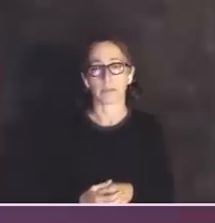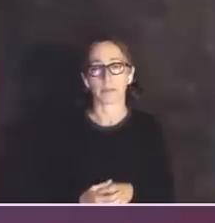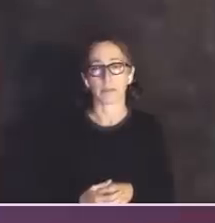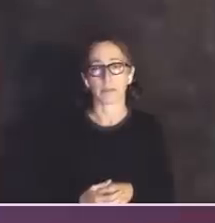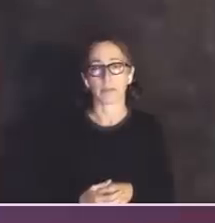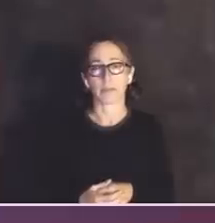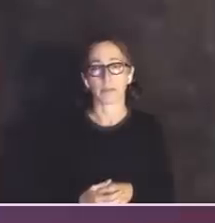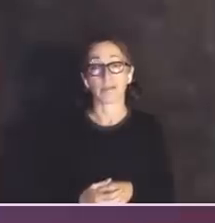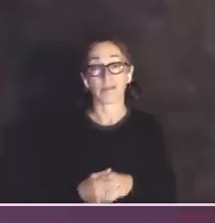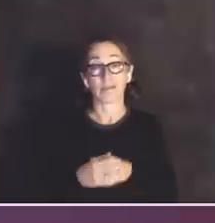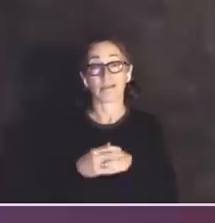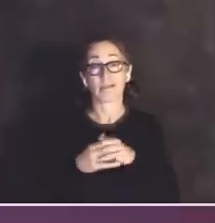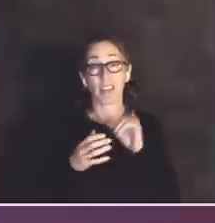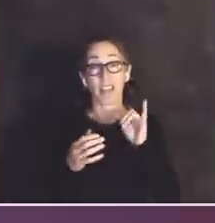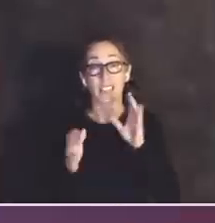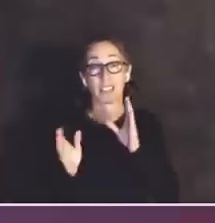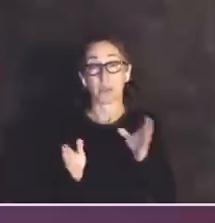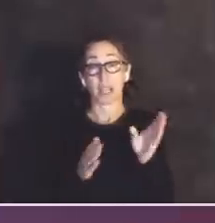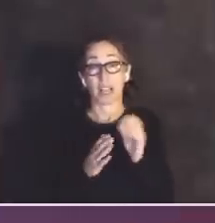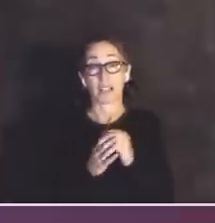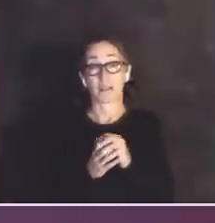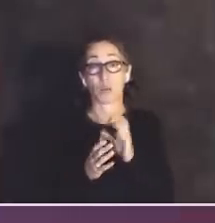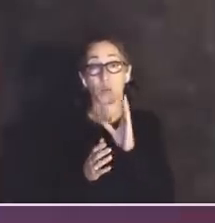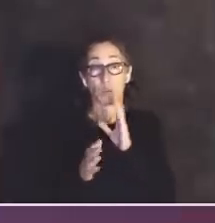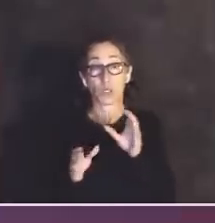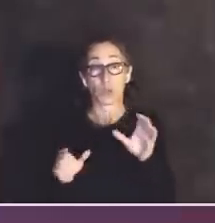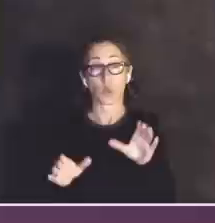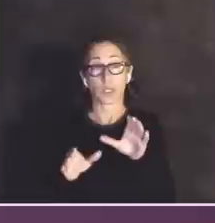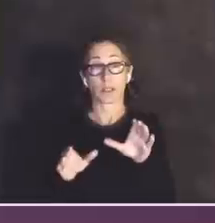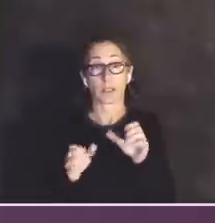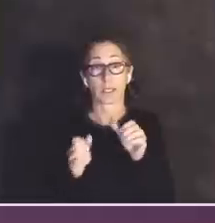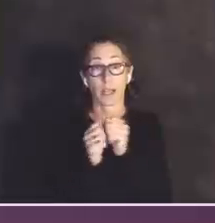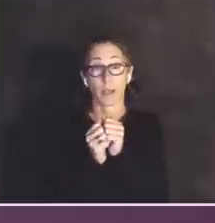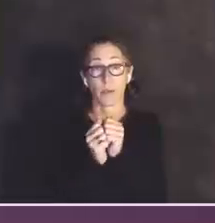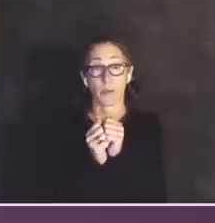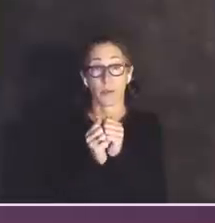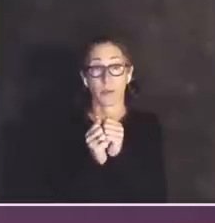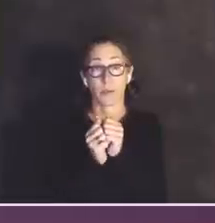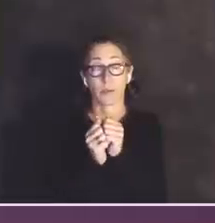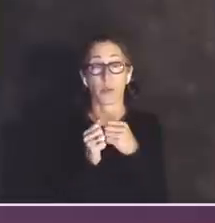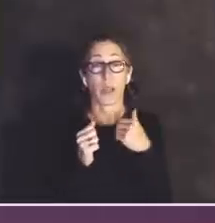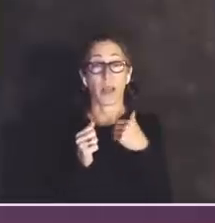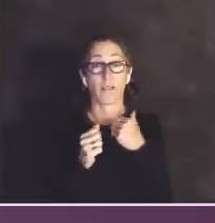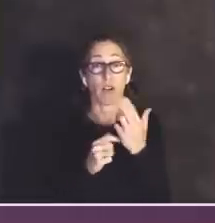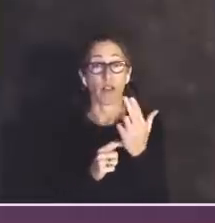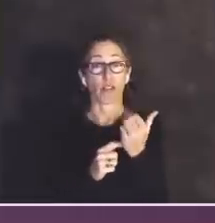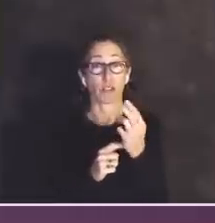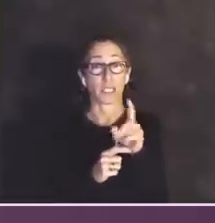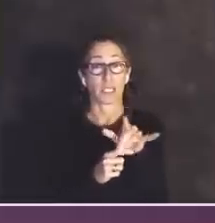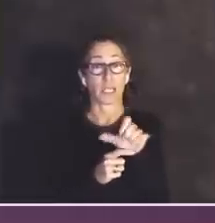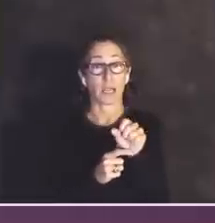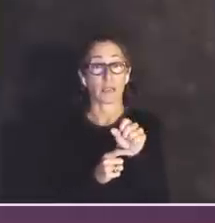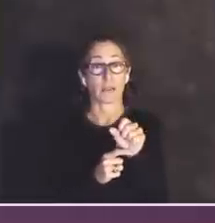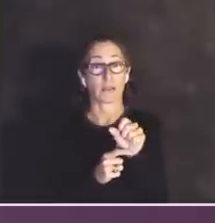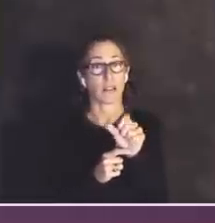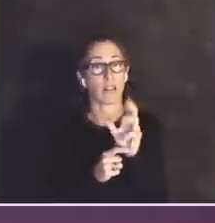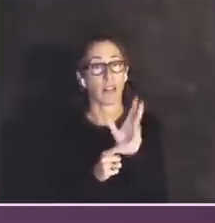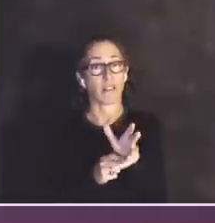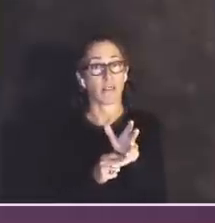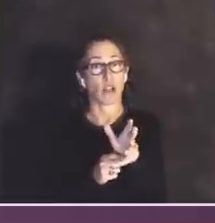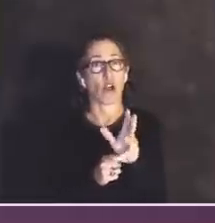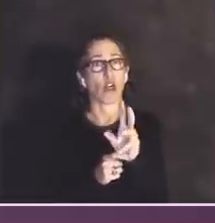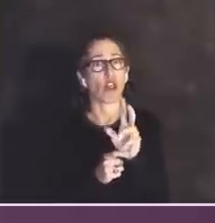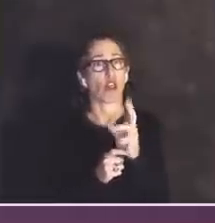That's what we're gonna do, and we're gonna do it together. And we've got 13 days to get this done. We've